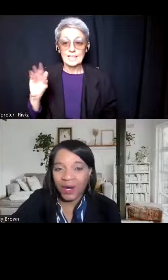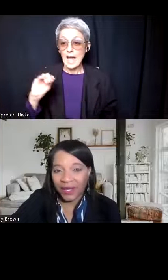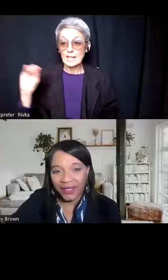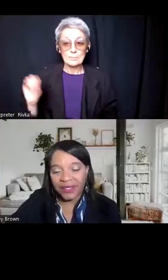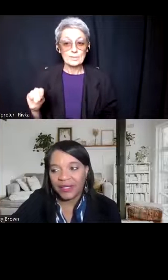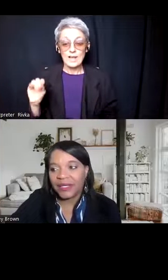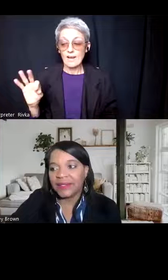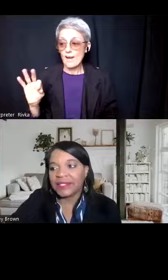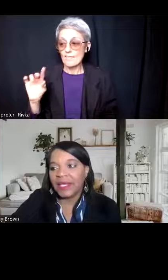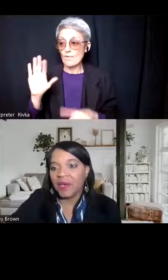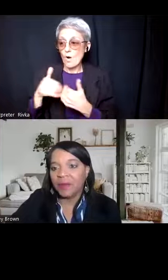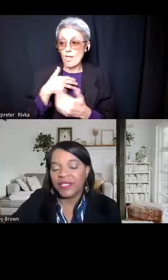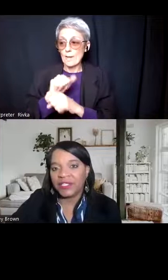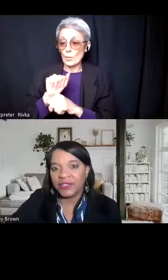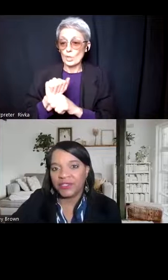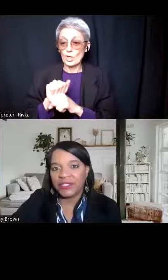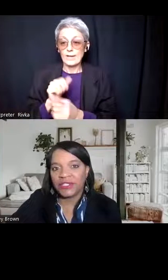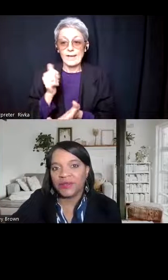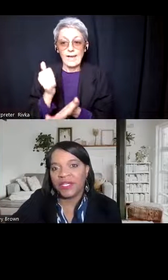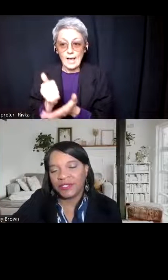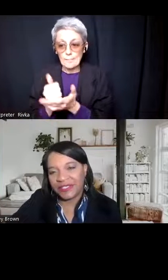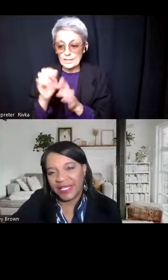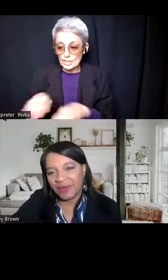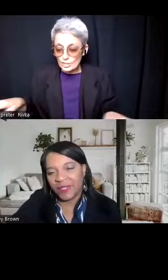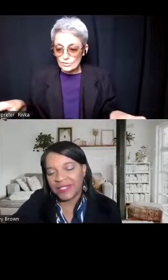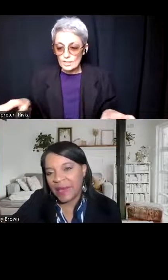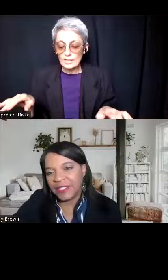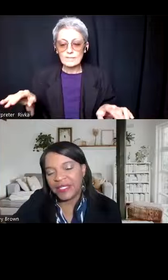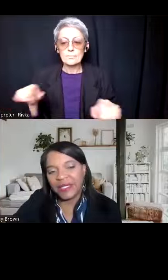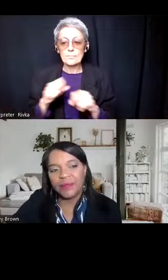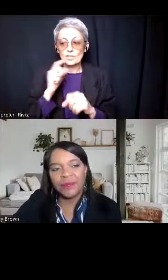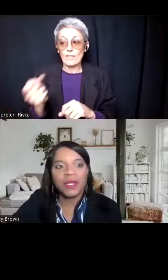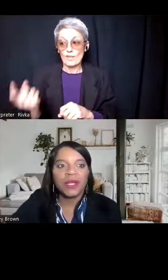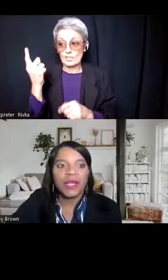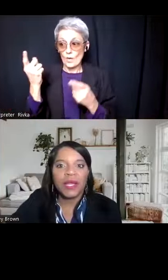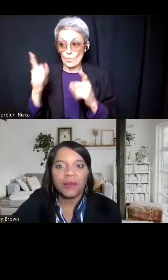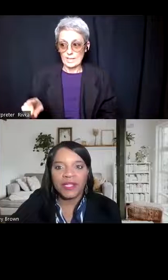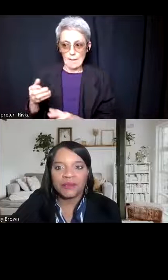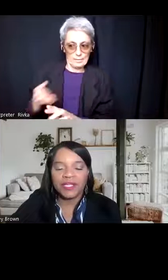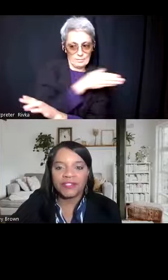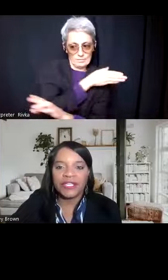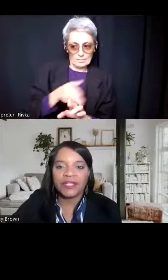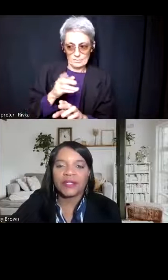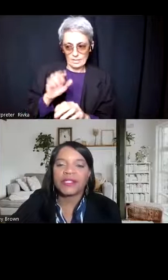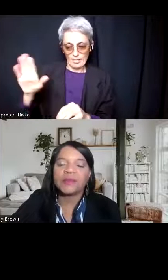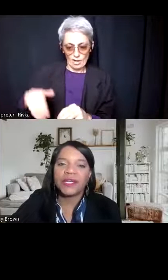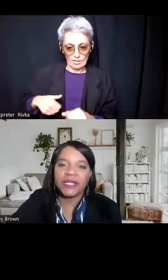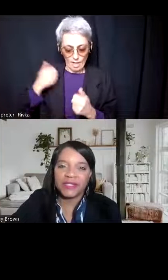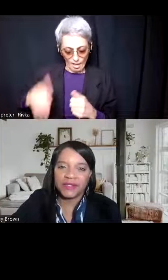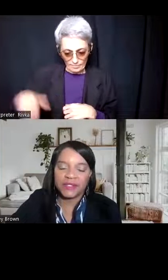the work, is helping children to understand what's happened to them, helping them to understand